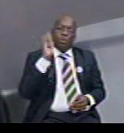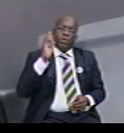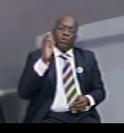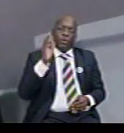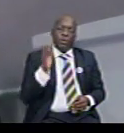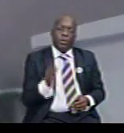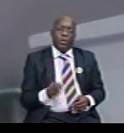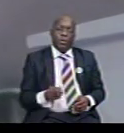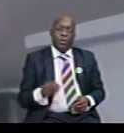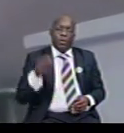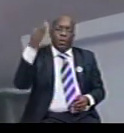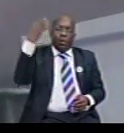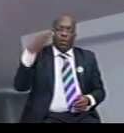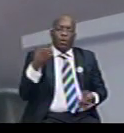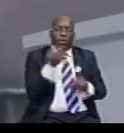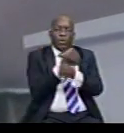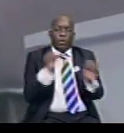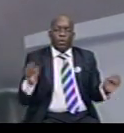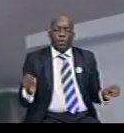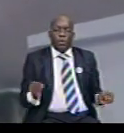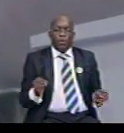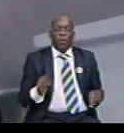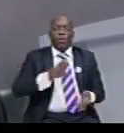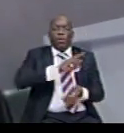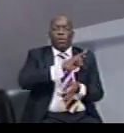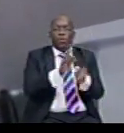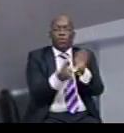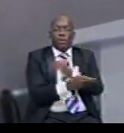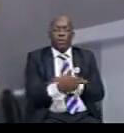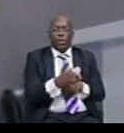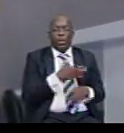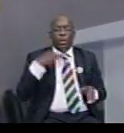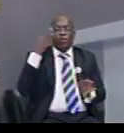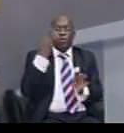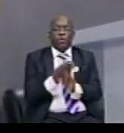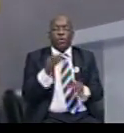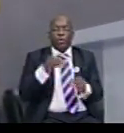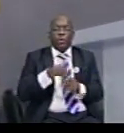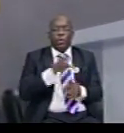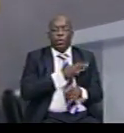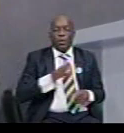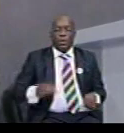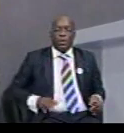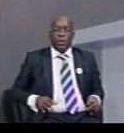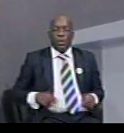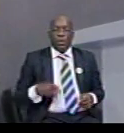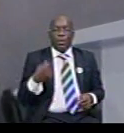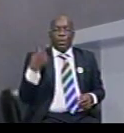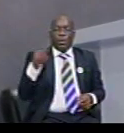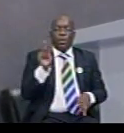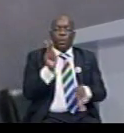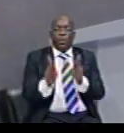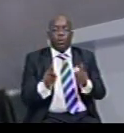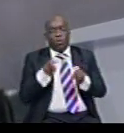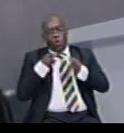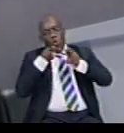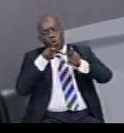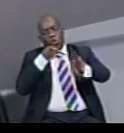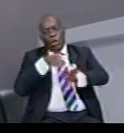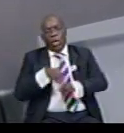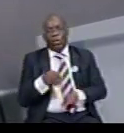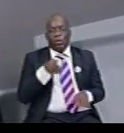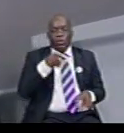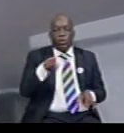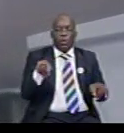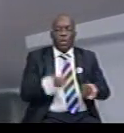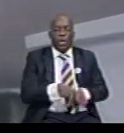of salvation, repentance, and faith in Christ. And the people look at you as if, what's